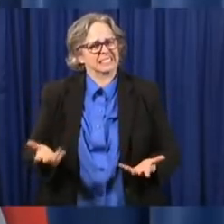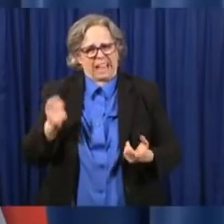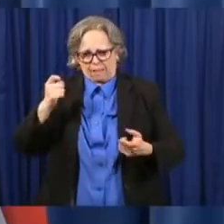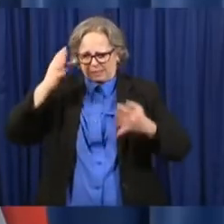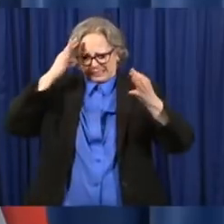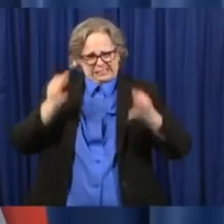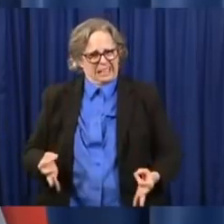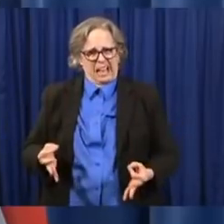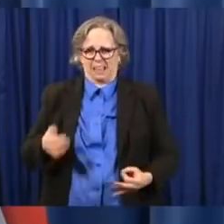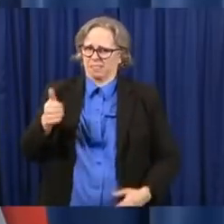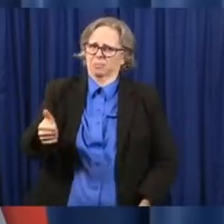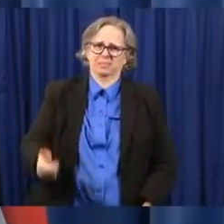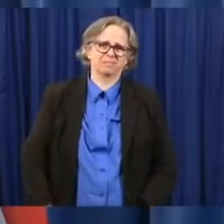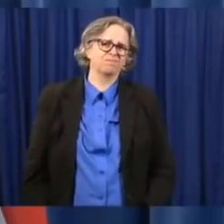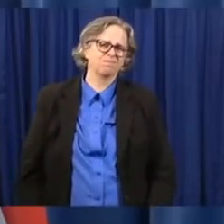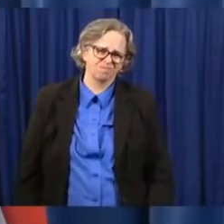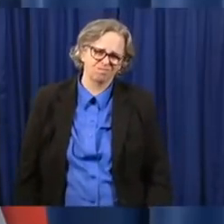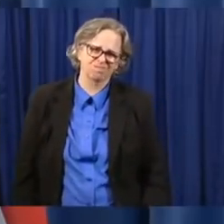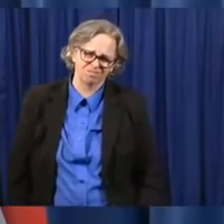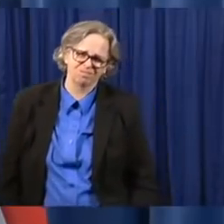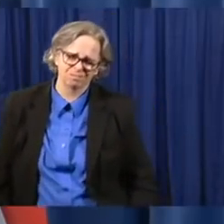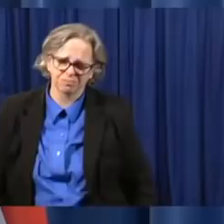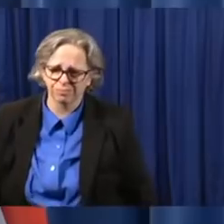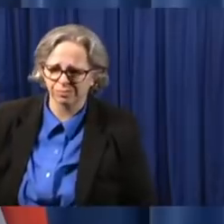choices. Thank you.